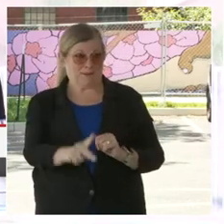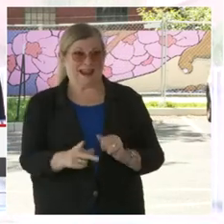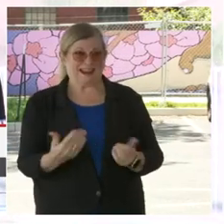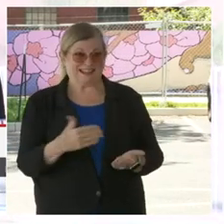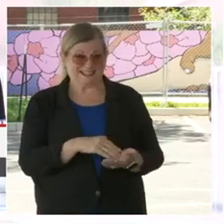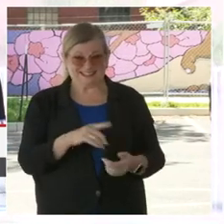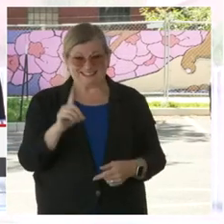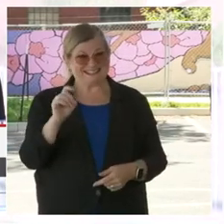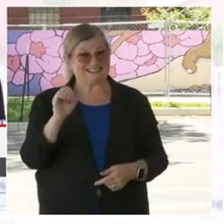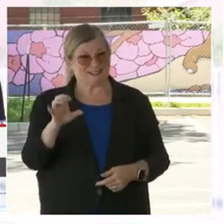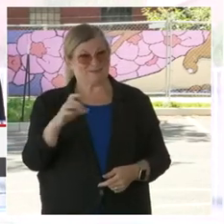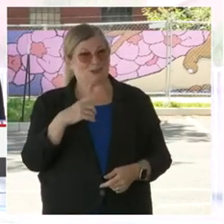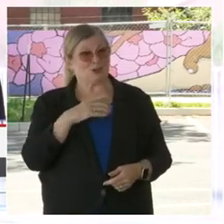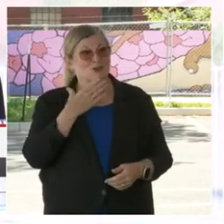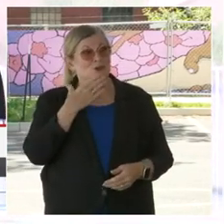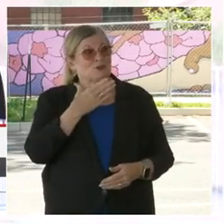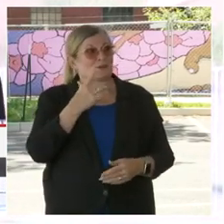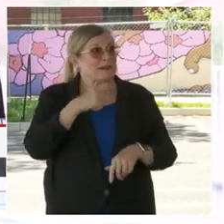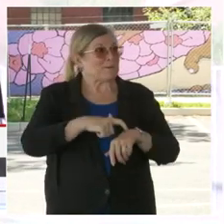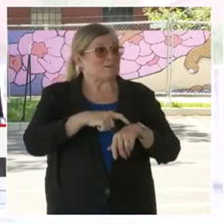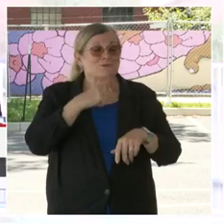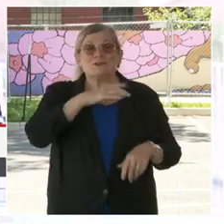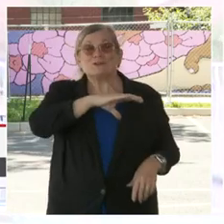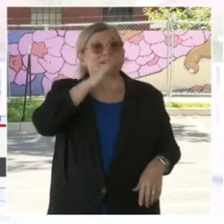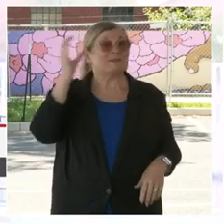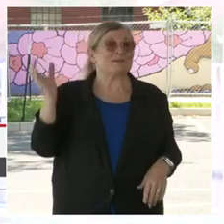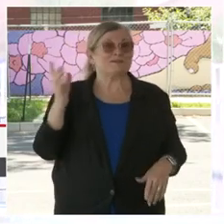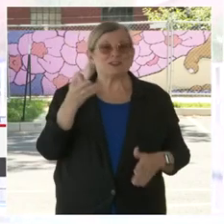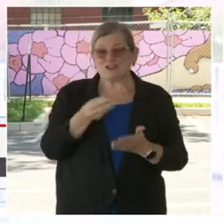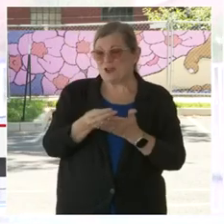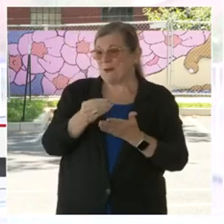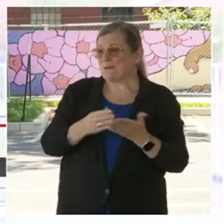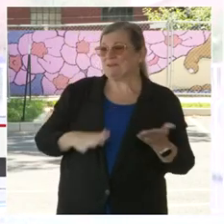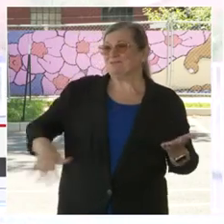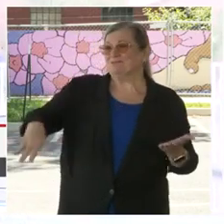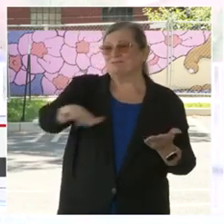time for Christmas, so that you can go shopping at the interim retail village.